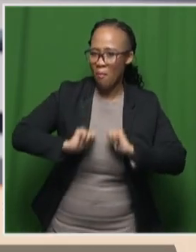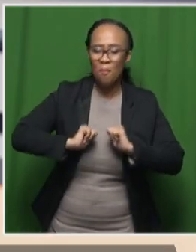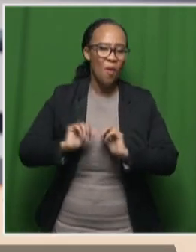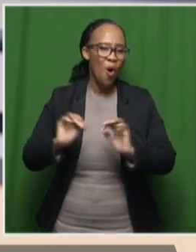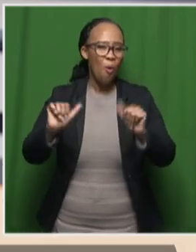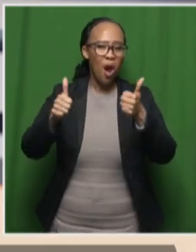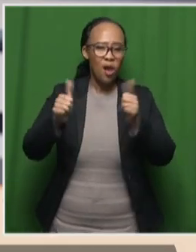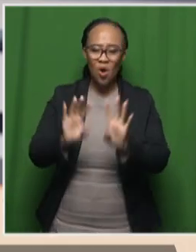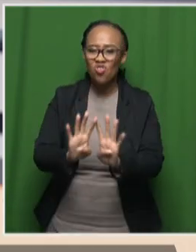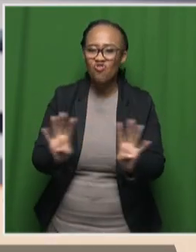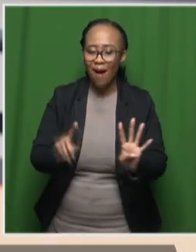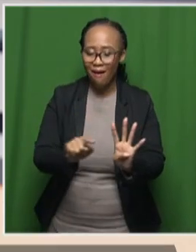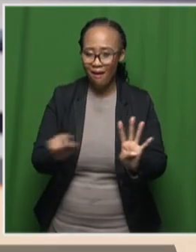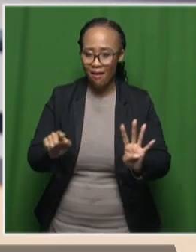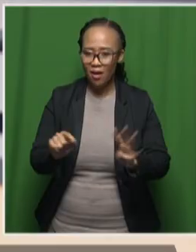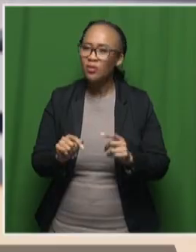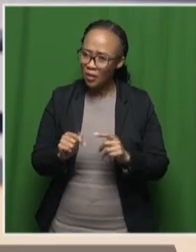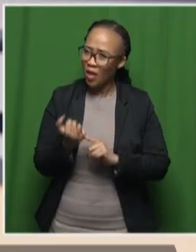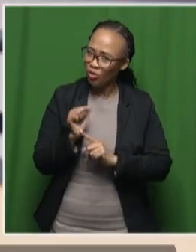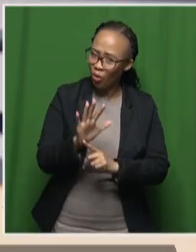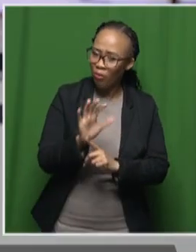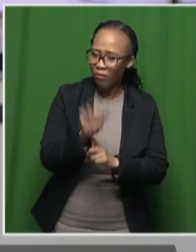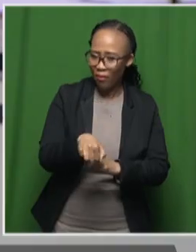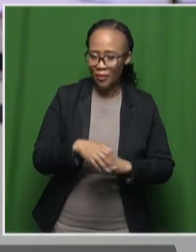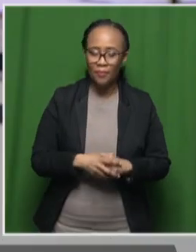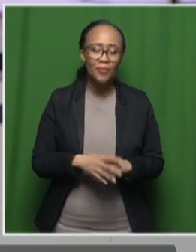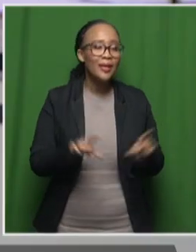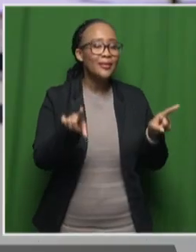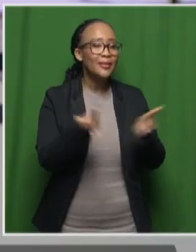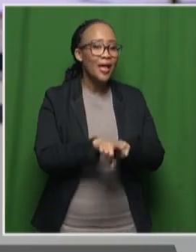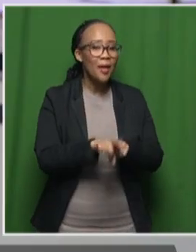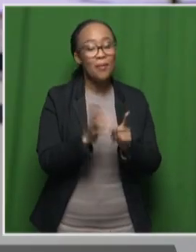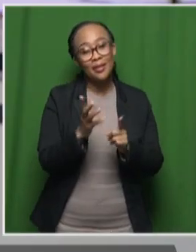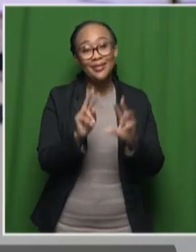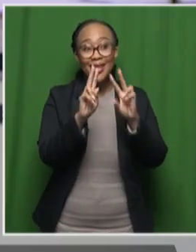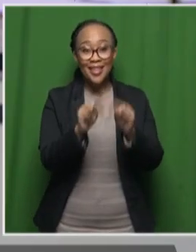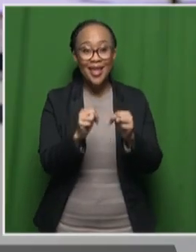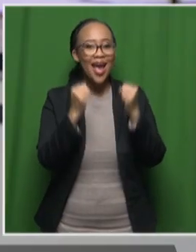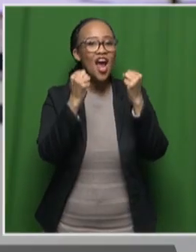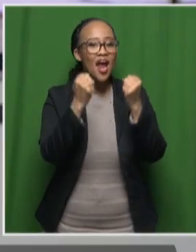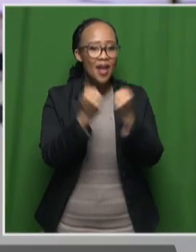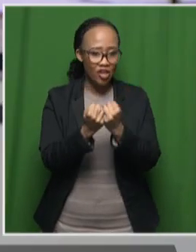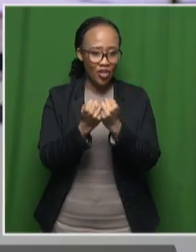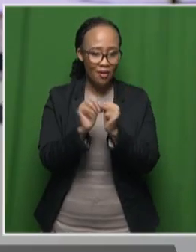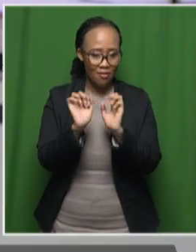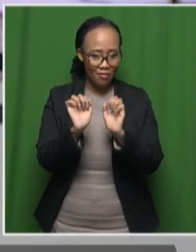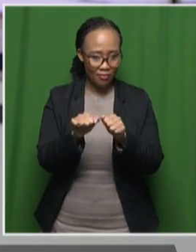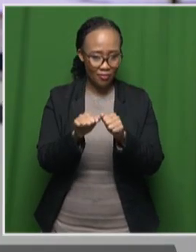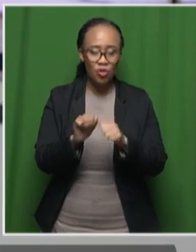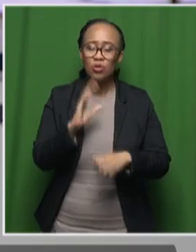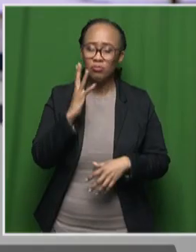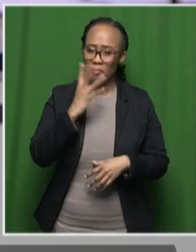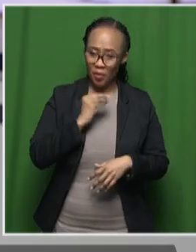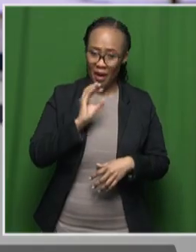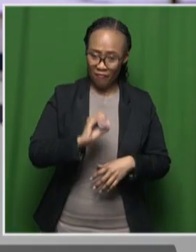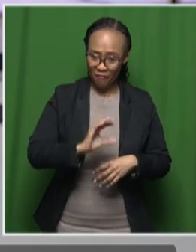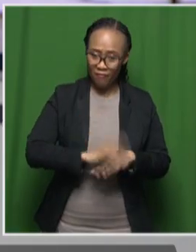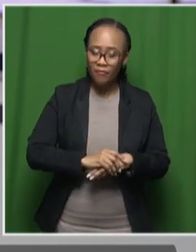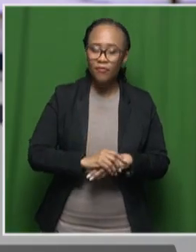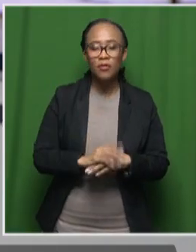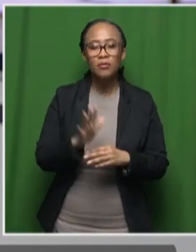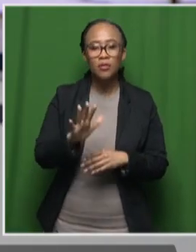really are. They're showing up. Exactly. I mean, such a small nation, they're producing. Brilliant. And that's the beauty of athletics. I mean, what was the stat the other day?